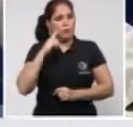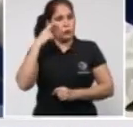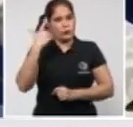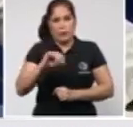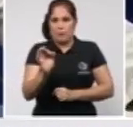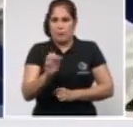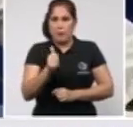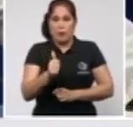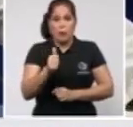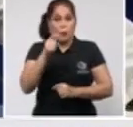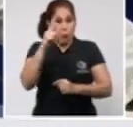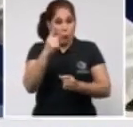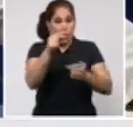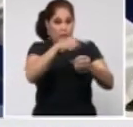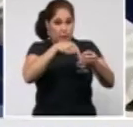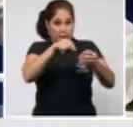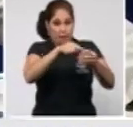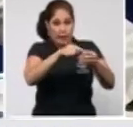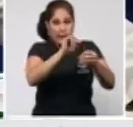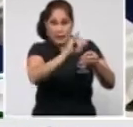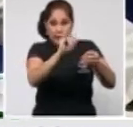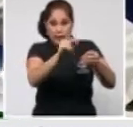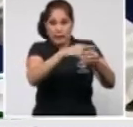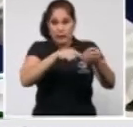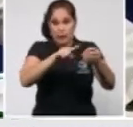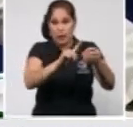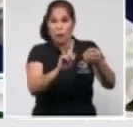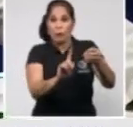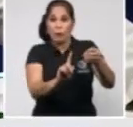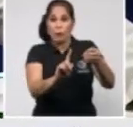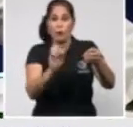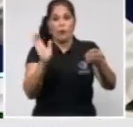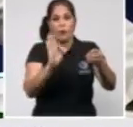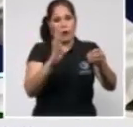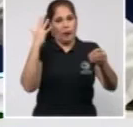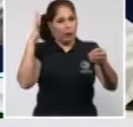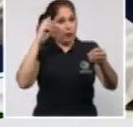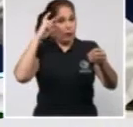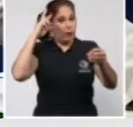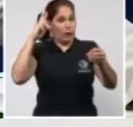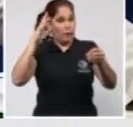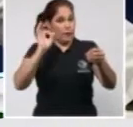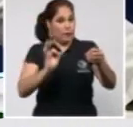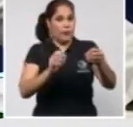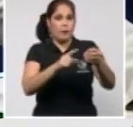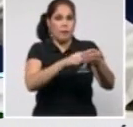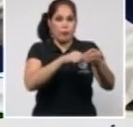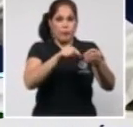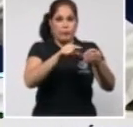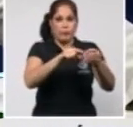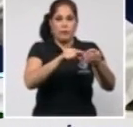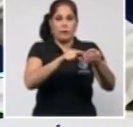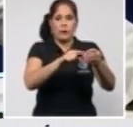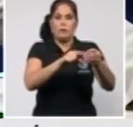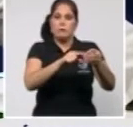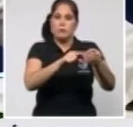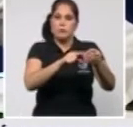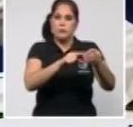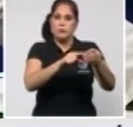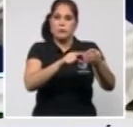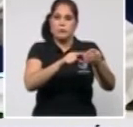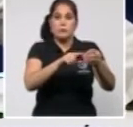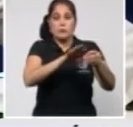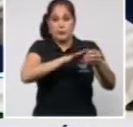of testing. Overall, 60.6% of all positive cases on the island since